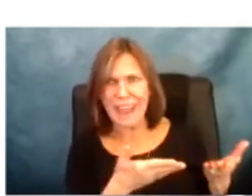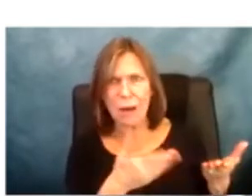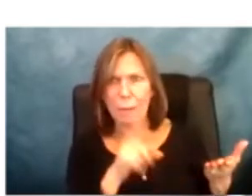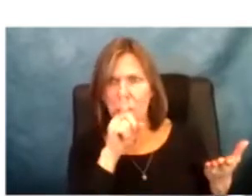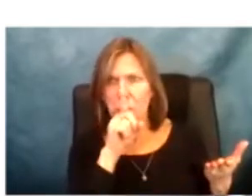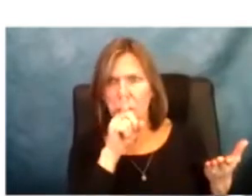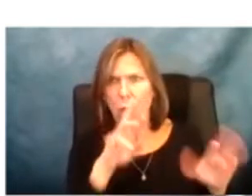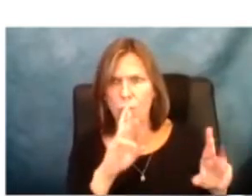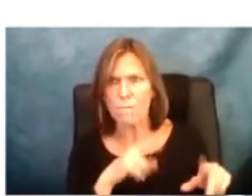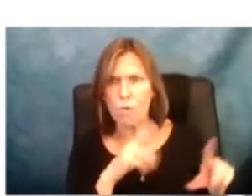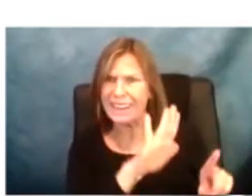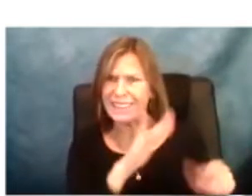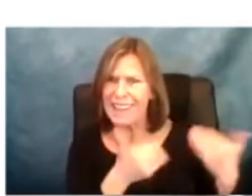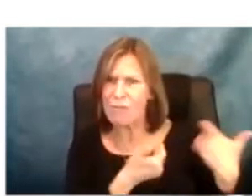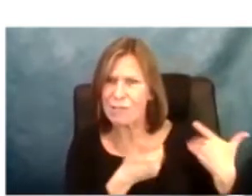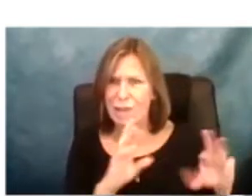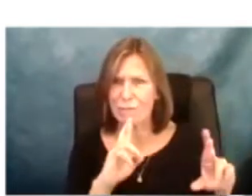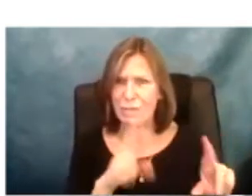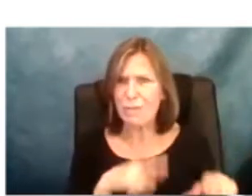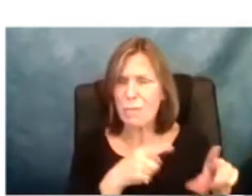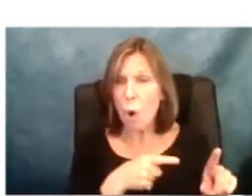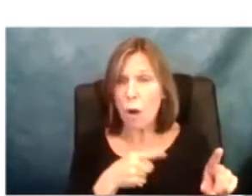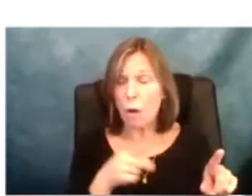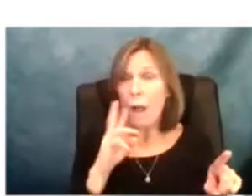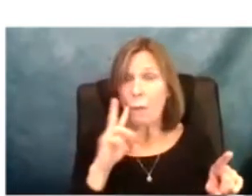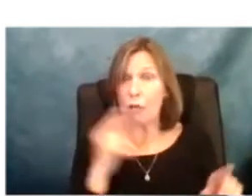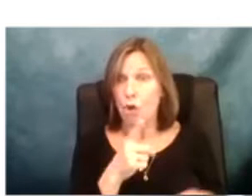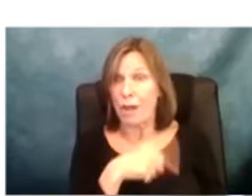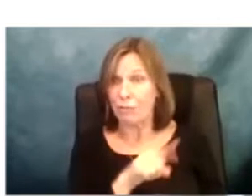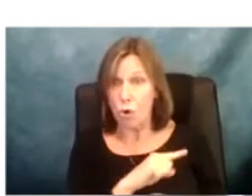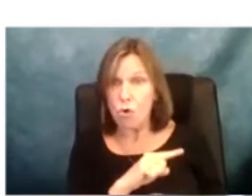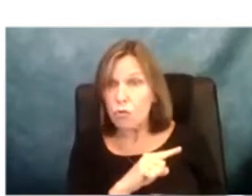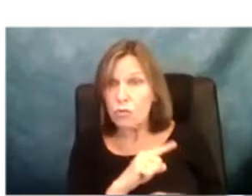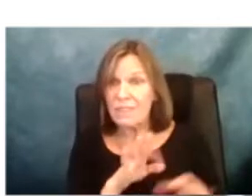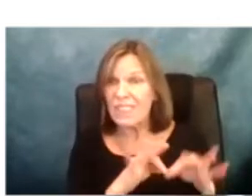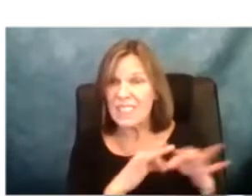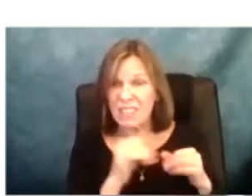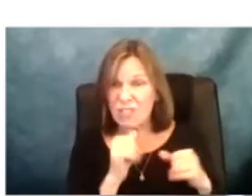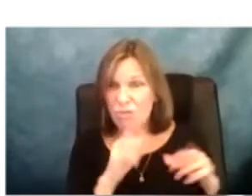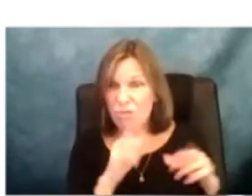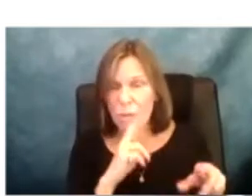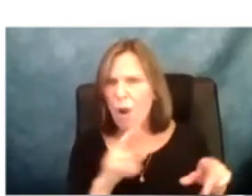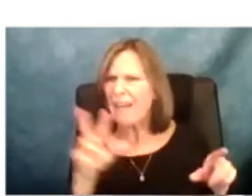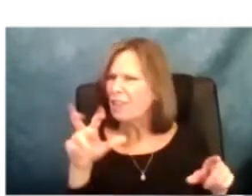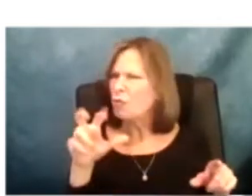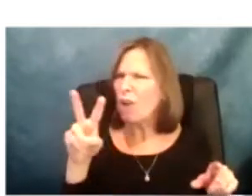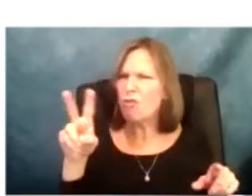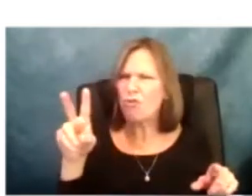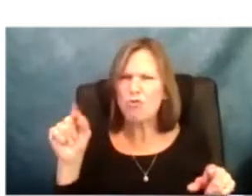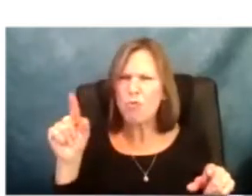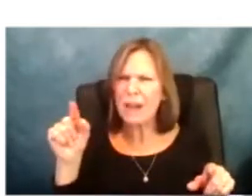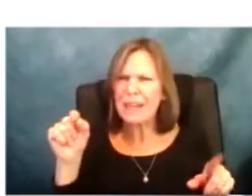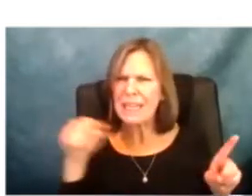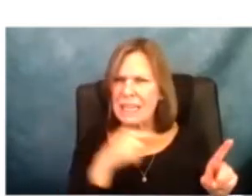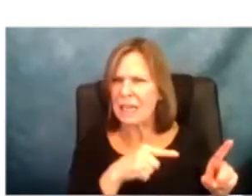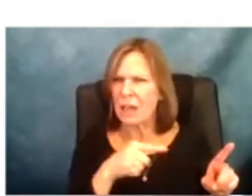the reporting. And when we look at the facilities that don't report, there's something like 320 facilities that don't report, and something